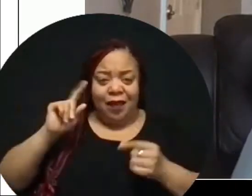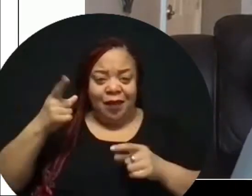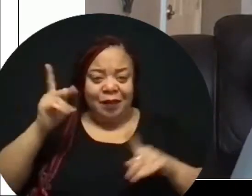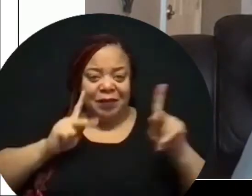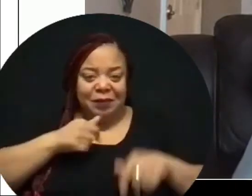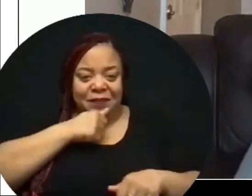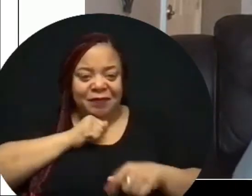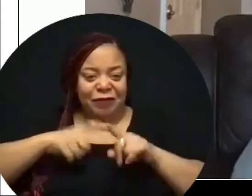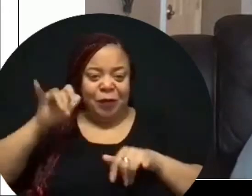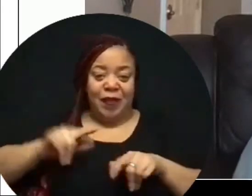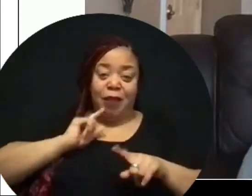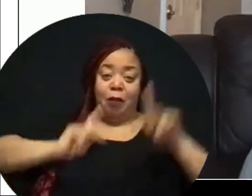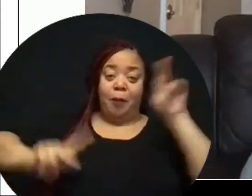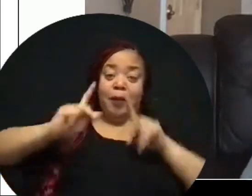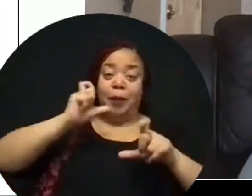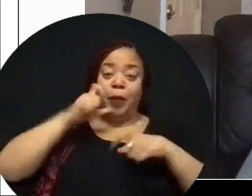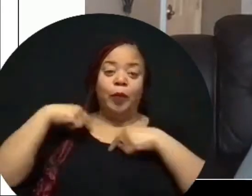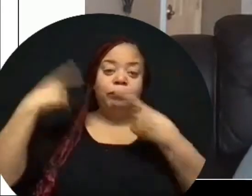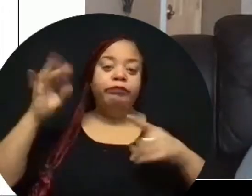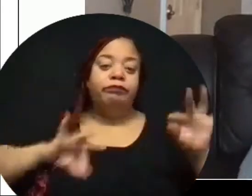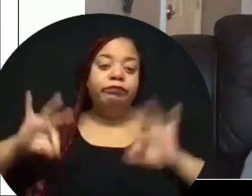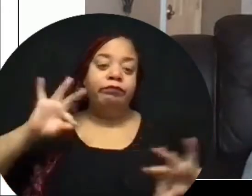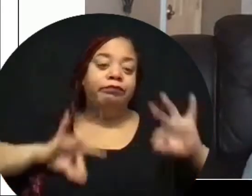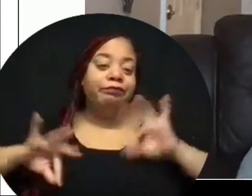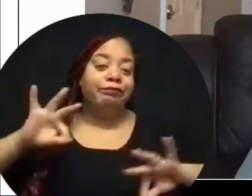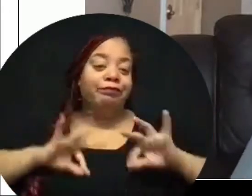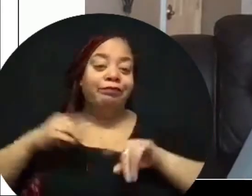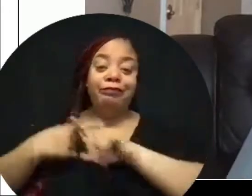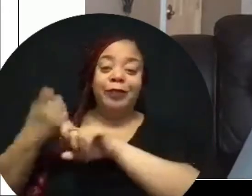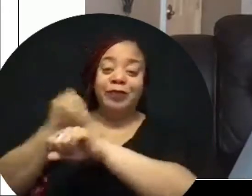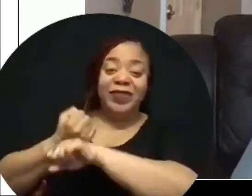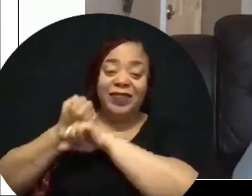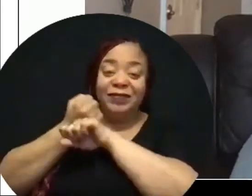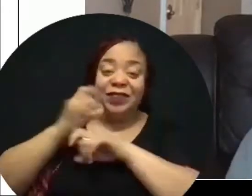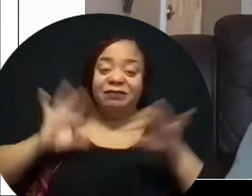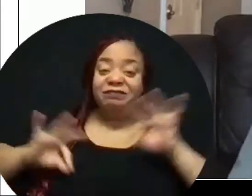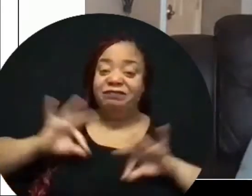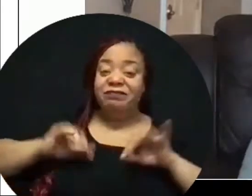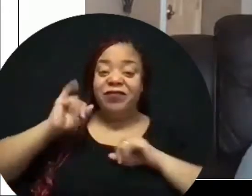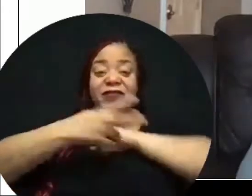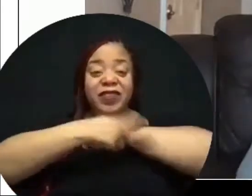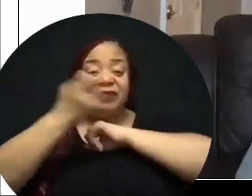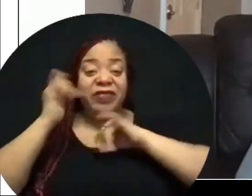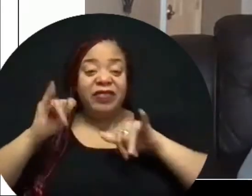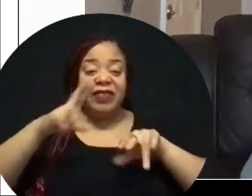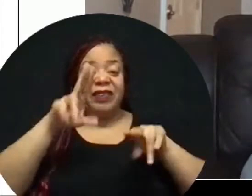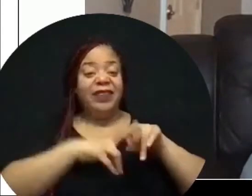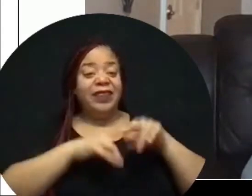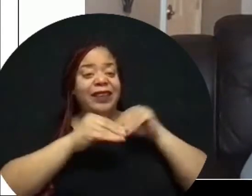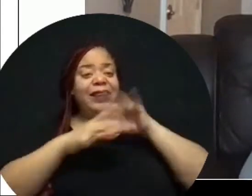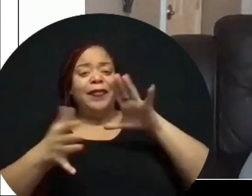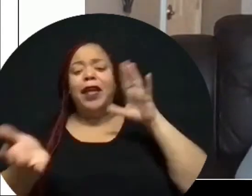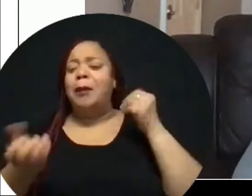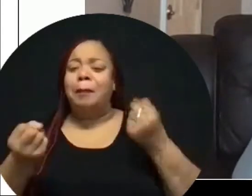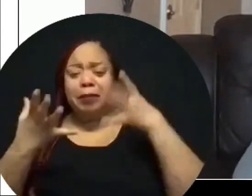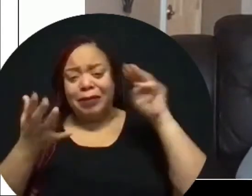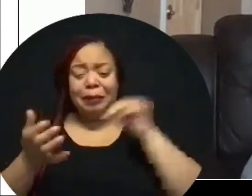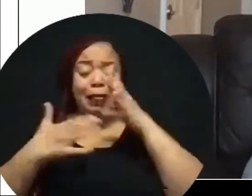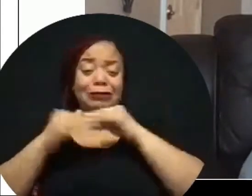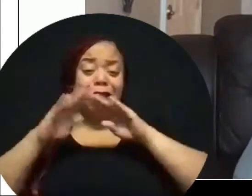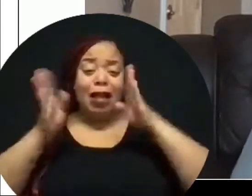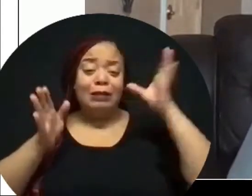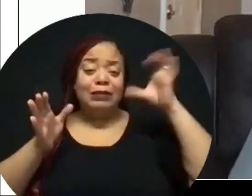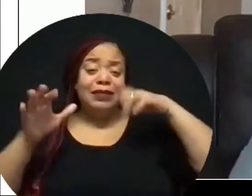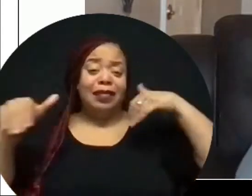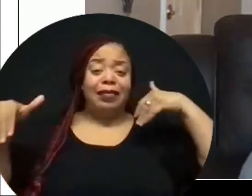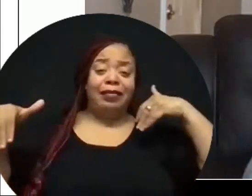going to happen from where we're sitting at a level, at whatever privilege level we're sitting at, up, then it's not going to work. We got to go to the very bottom and figure out how